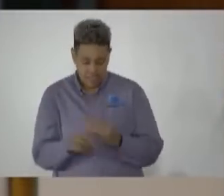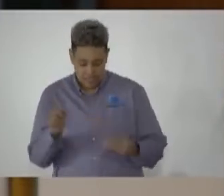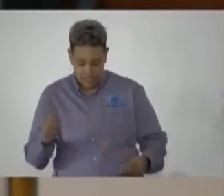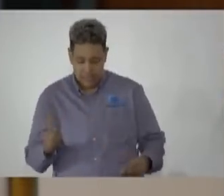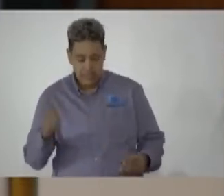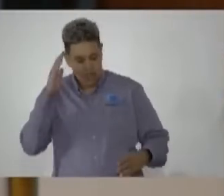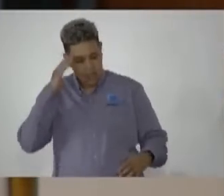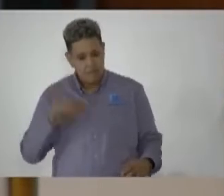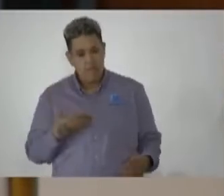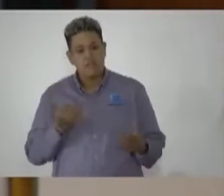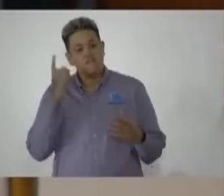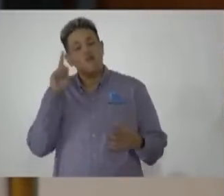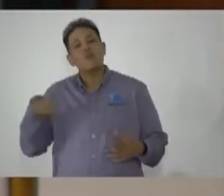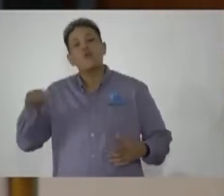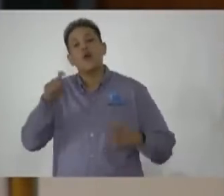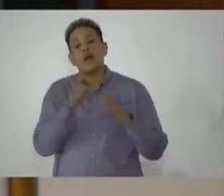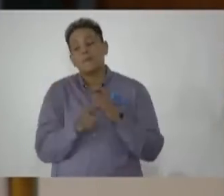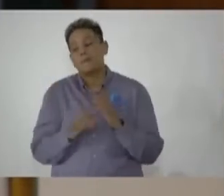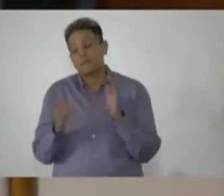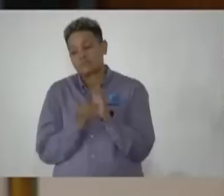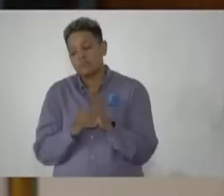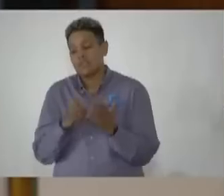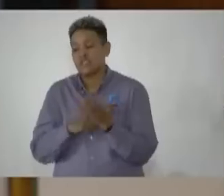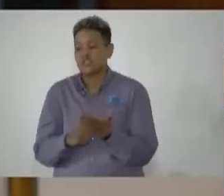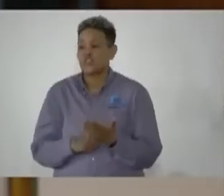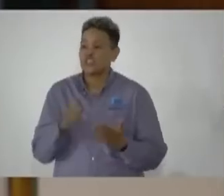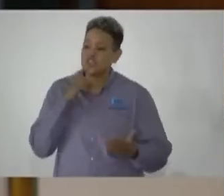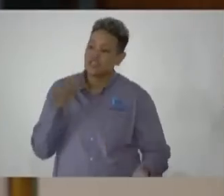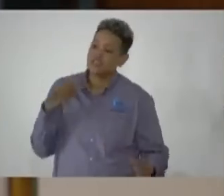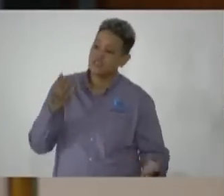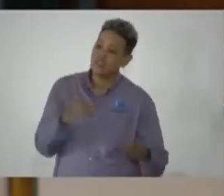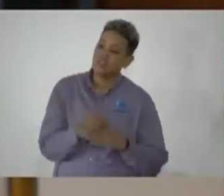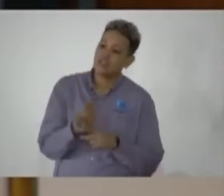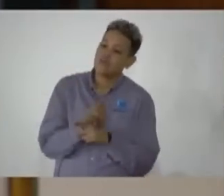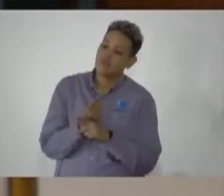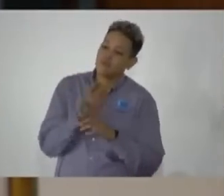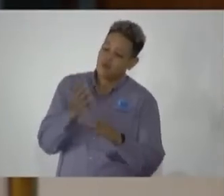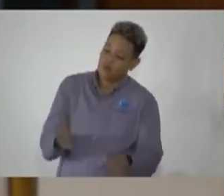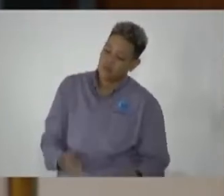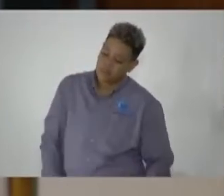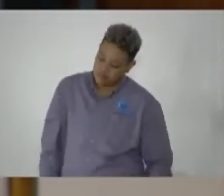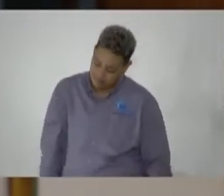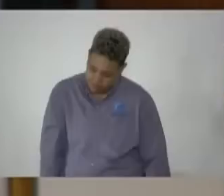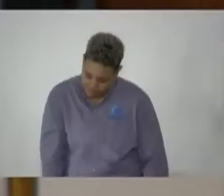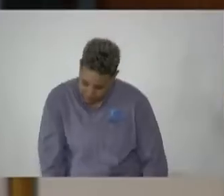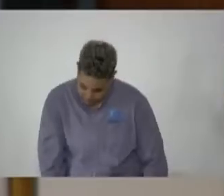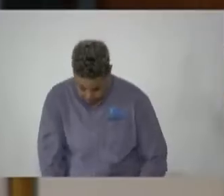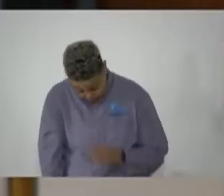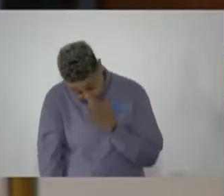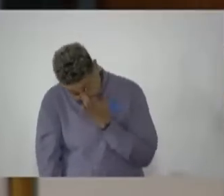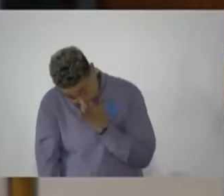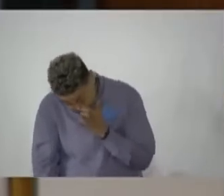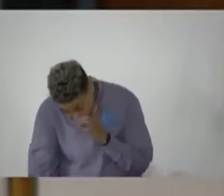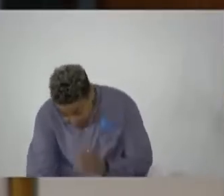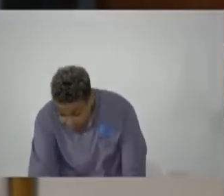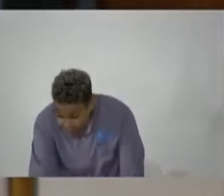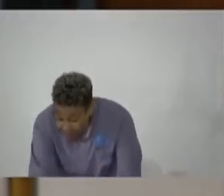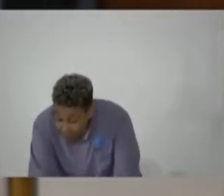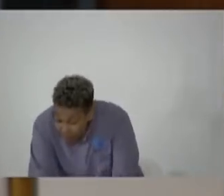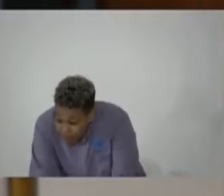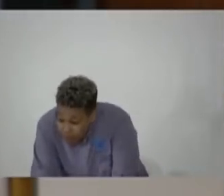be invited, for those amendments to be discussed and channeled in the appropriate way. So I